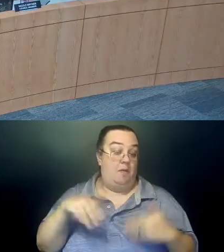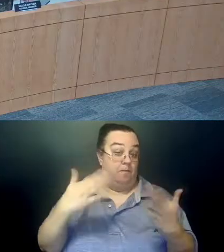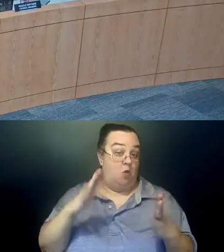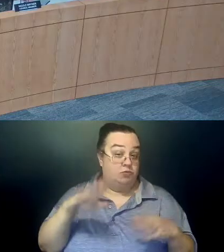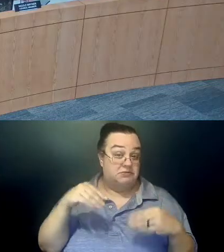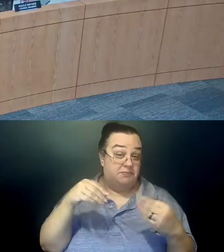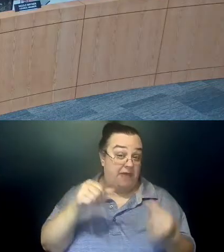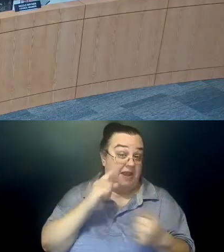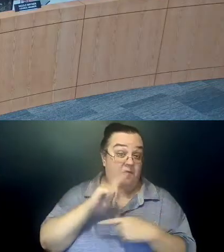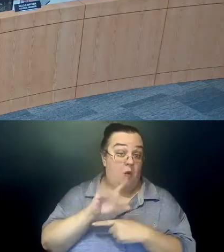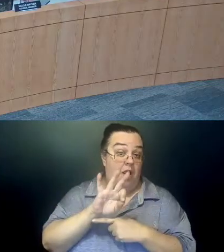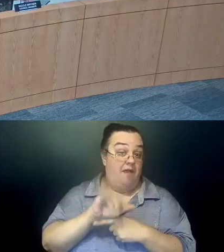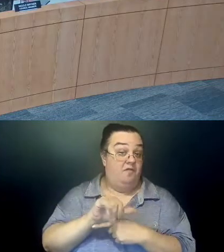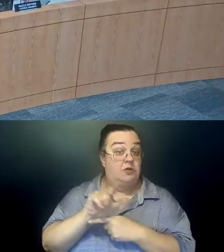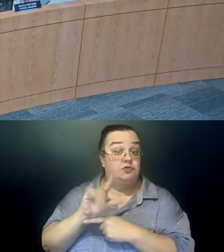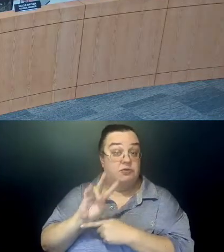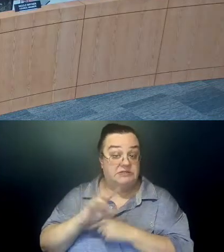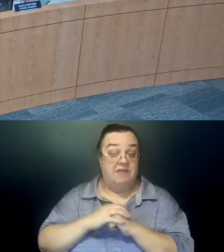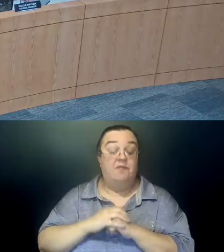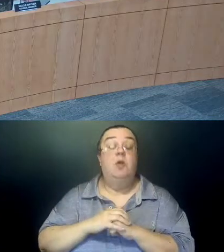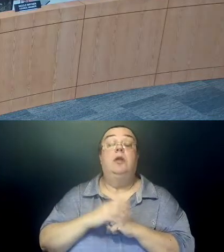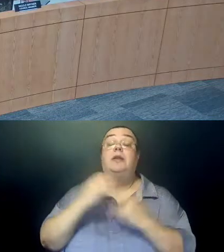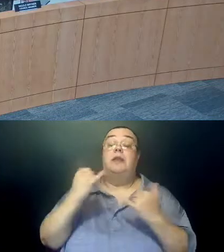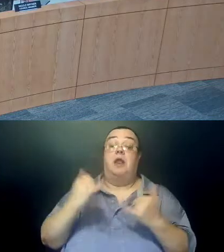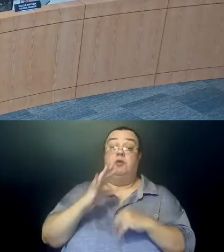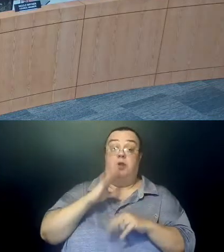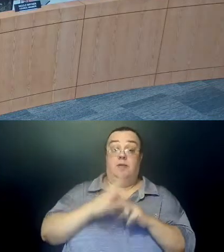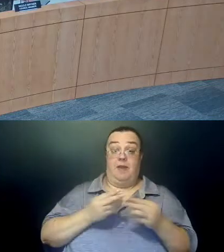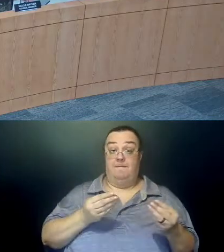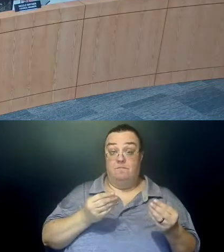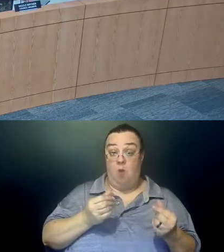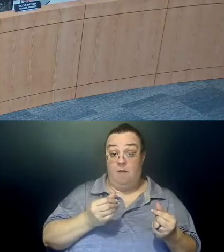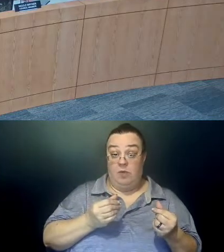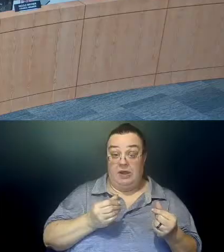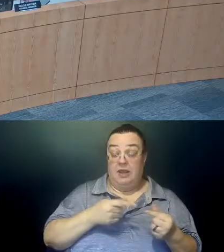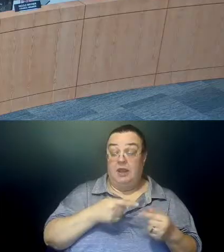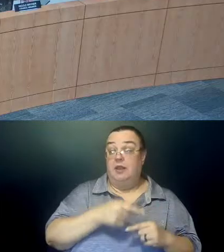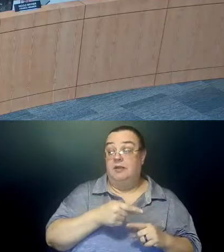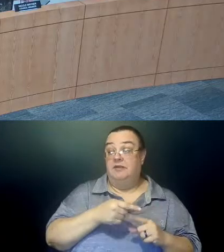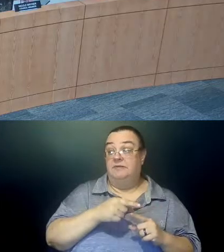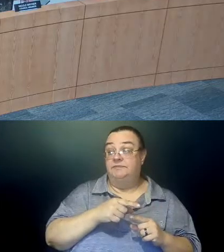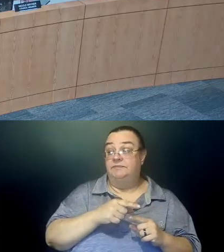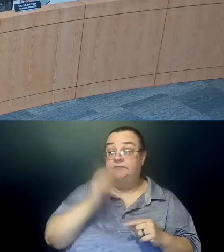FY27. On the property side, starting with